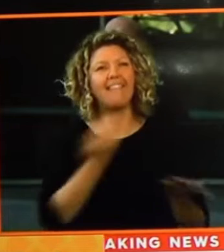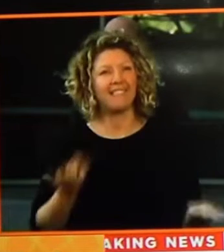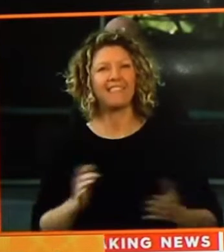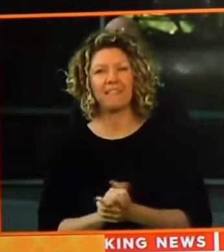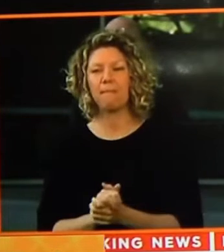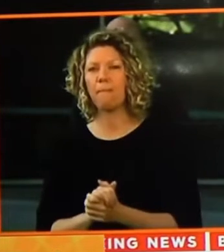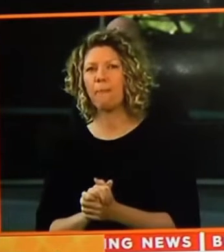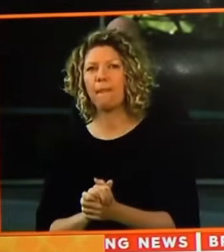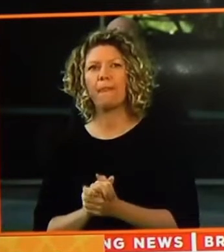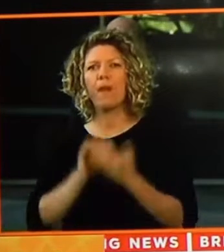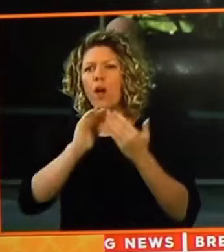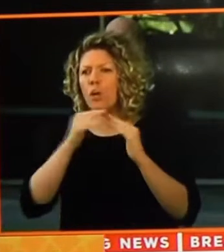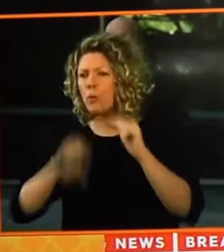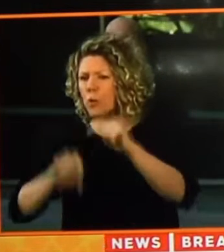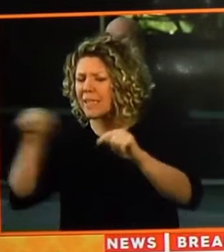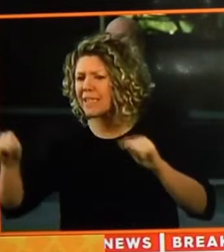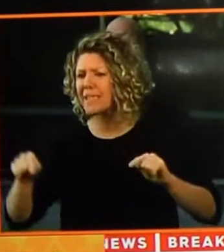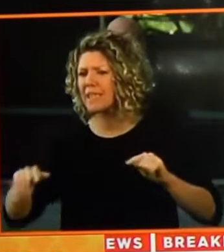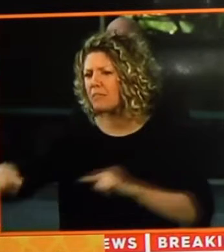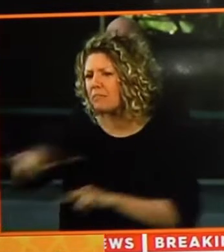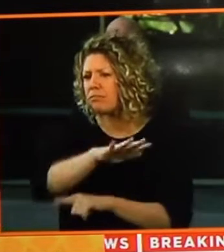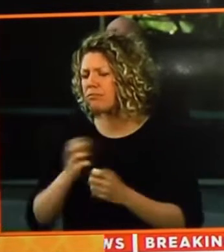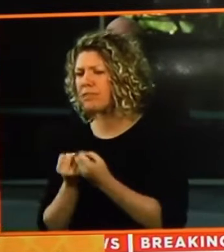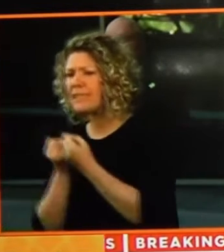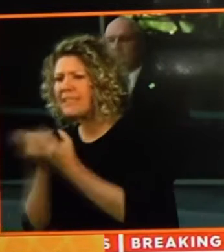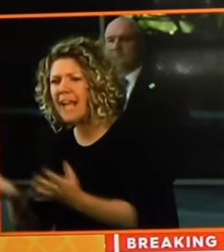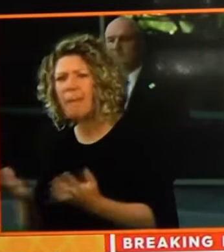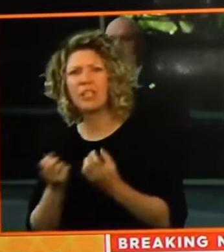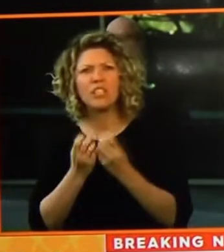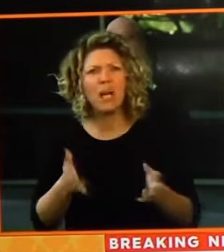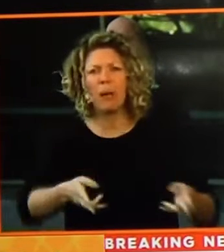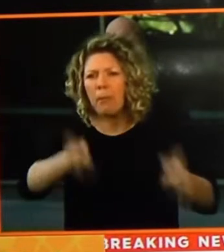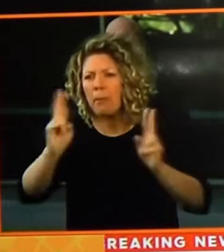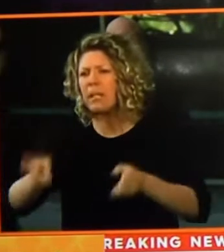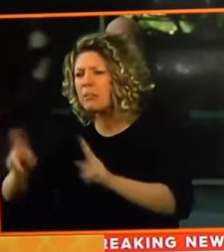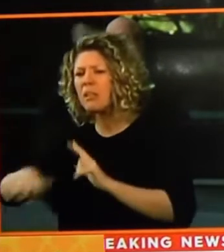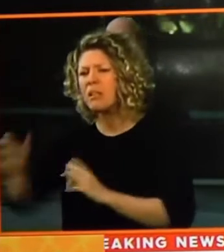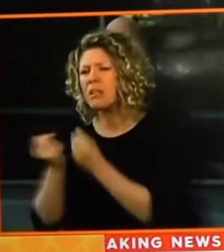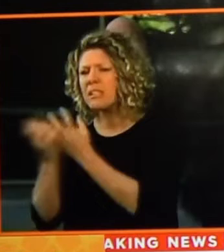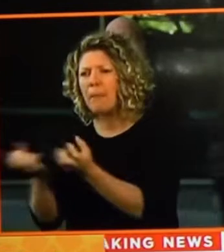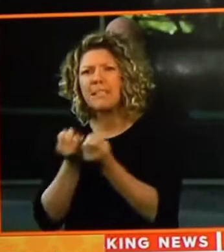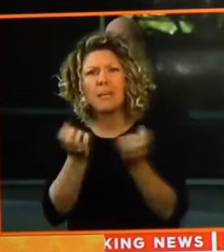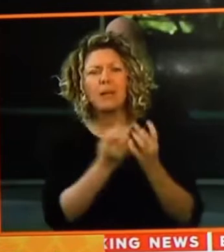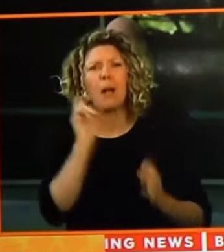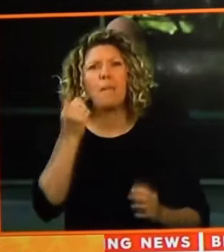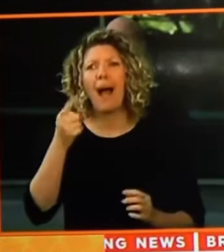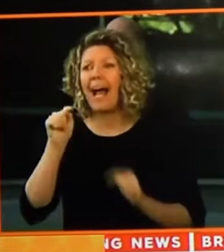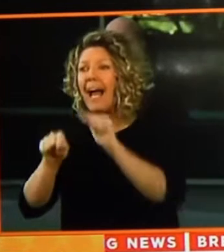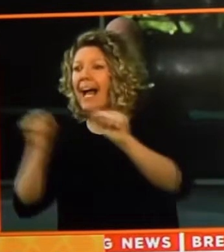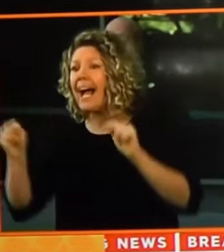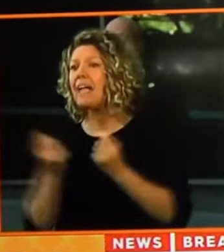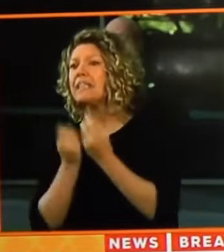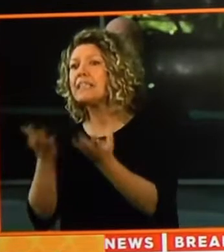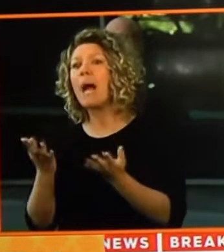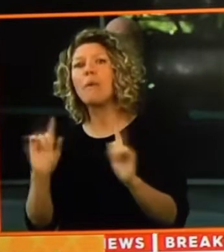significant infrastructure, community assets damaged and destroyed, and behind every one of those statistics there's a human story,